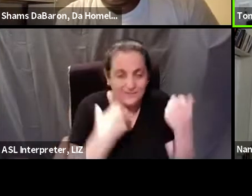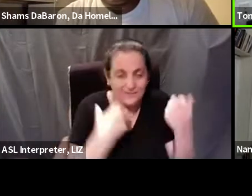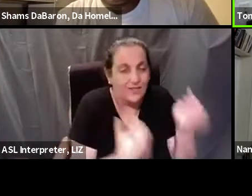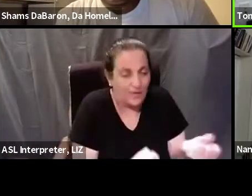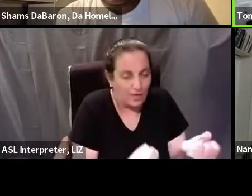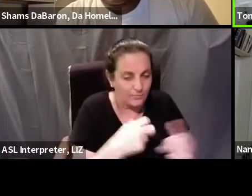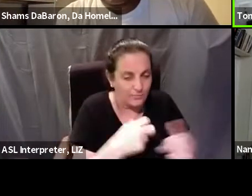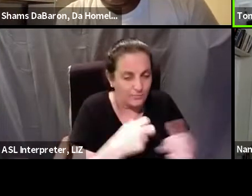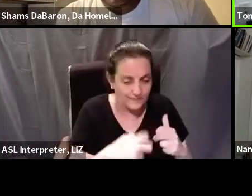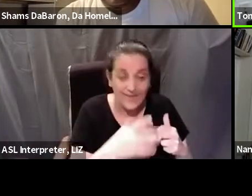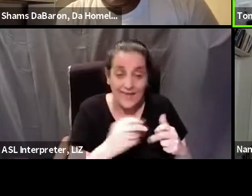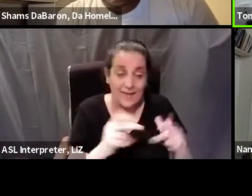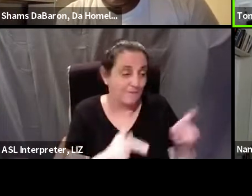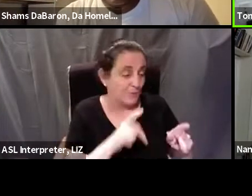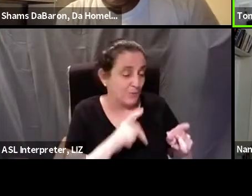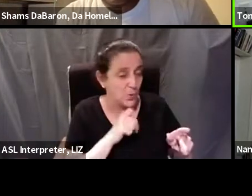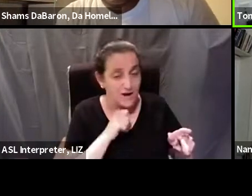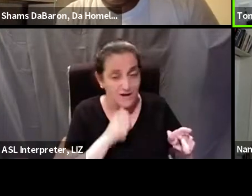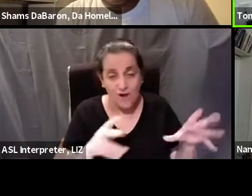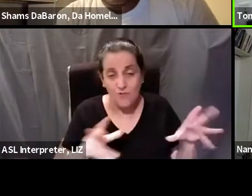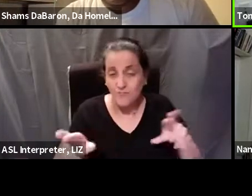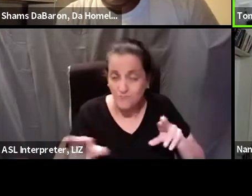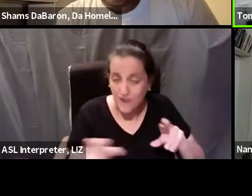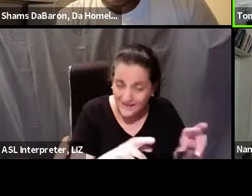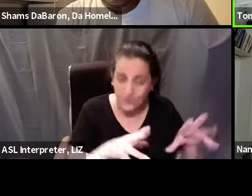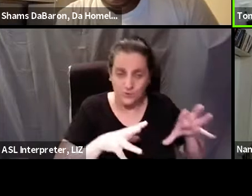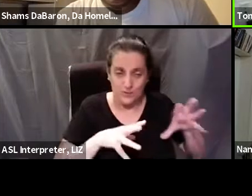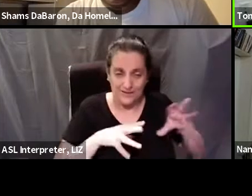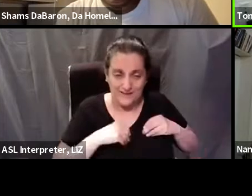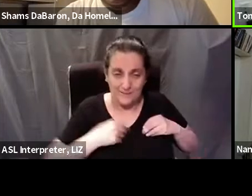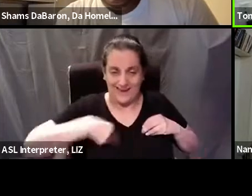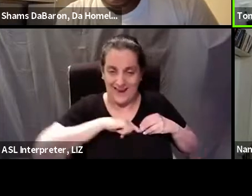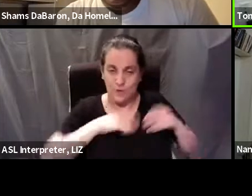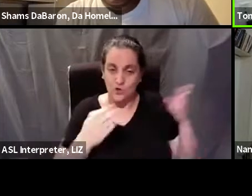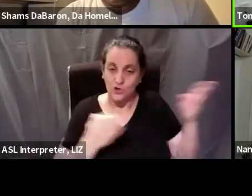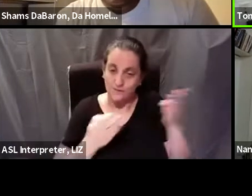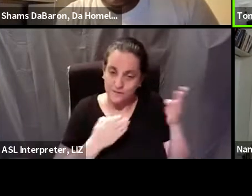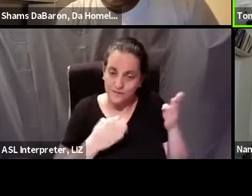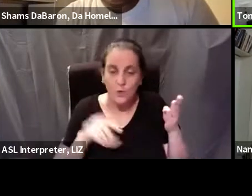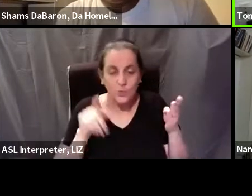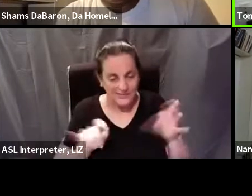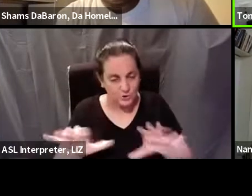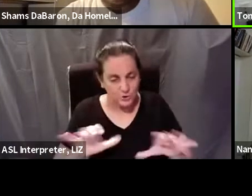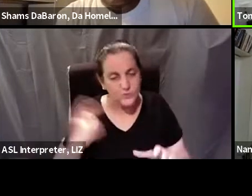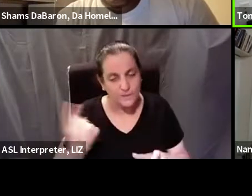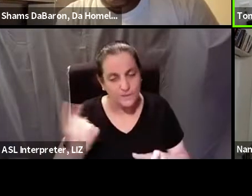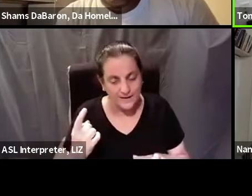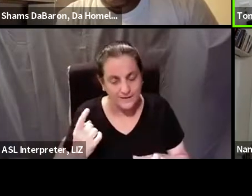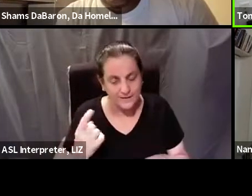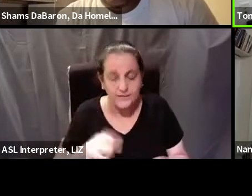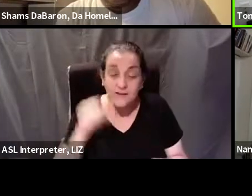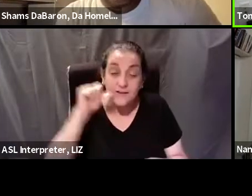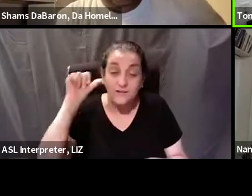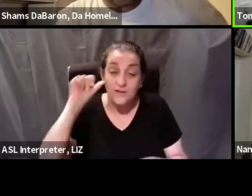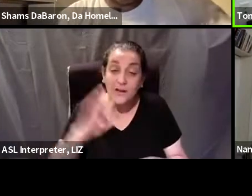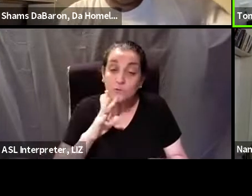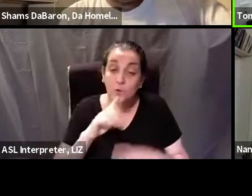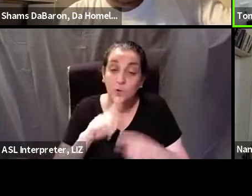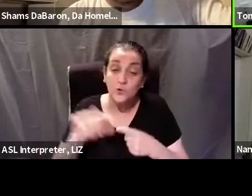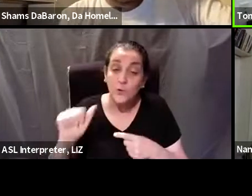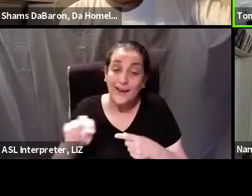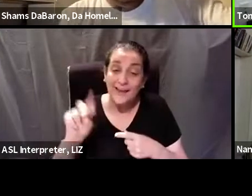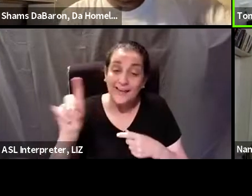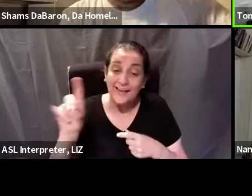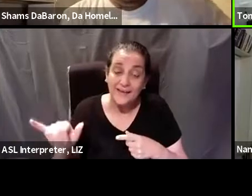aren't ready to accept services on the street. Now, I think when I was talking with Andy yesterday, for all the wrong